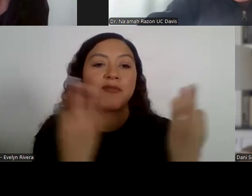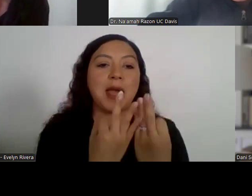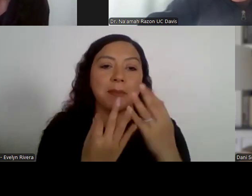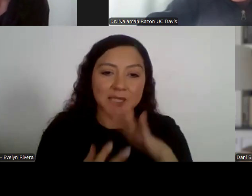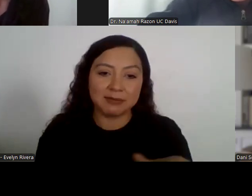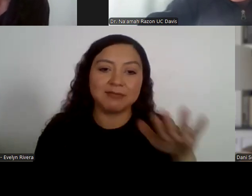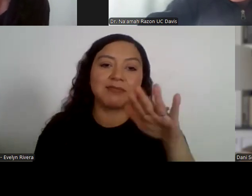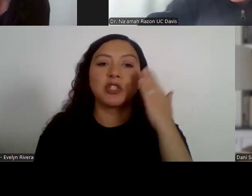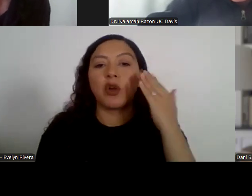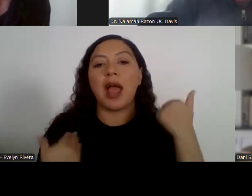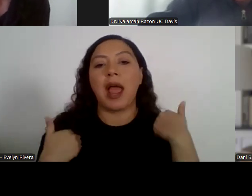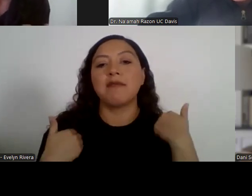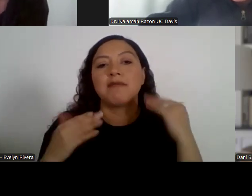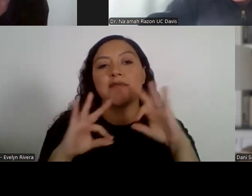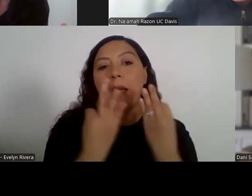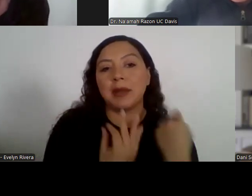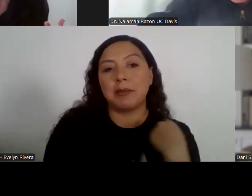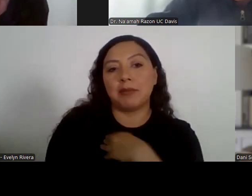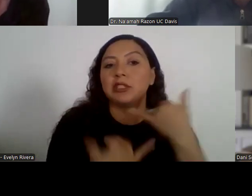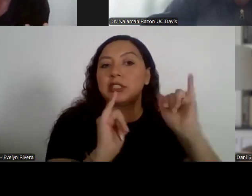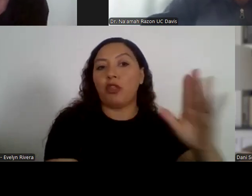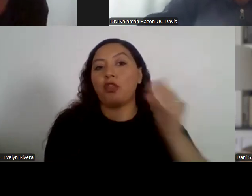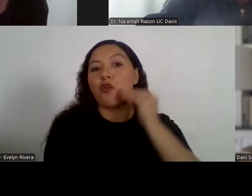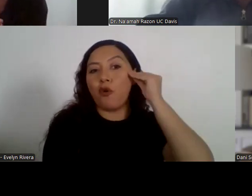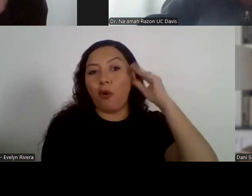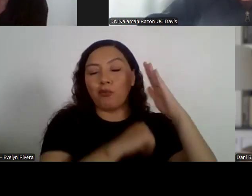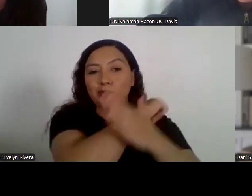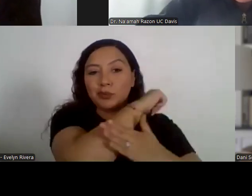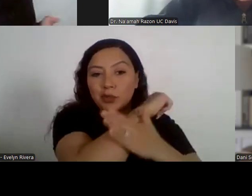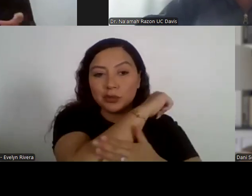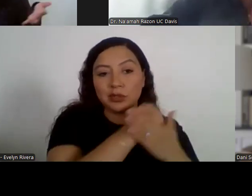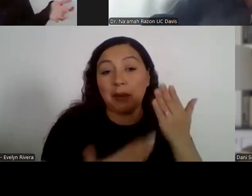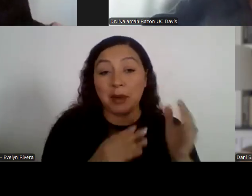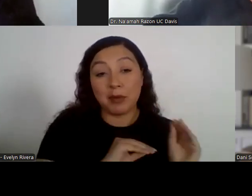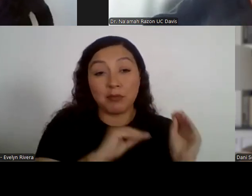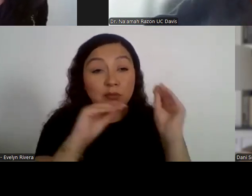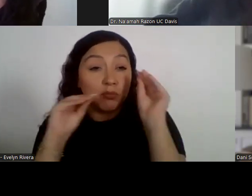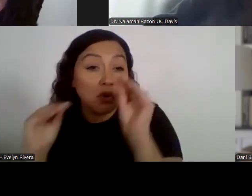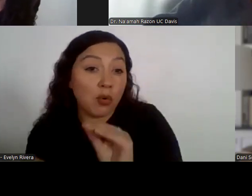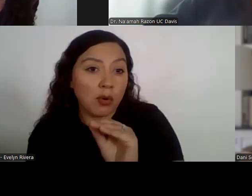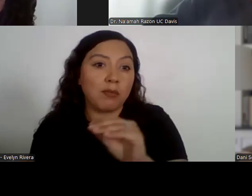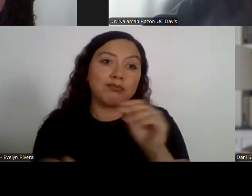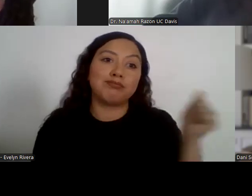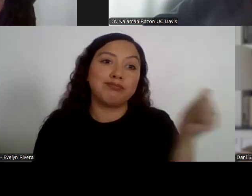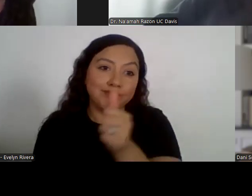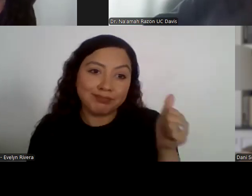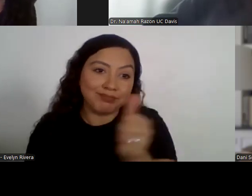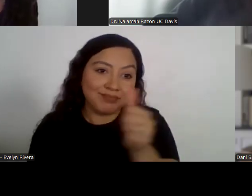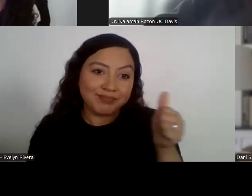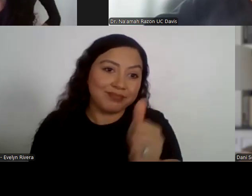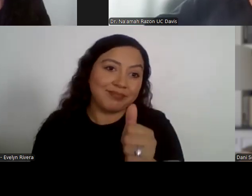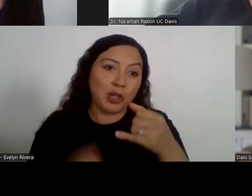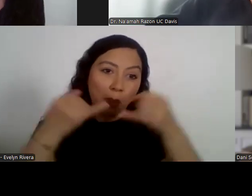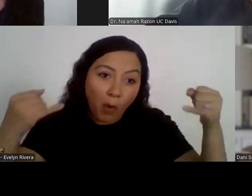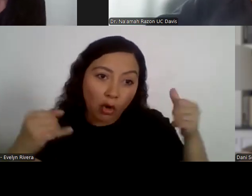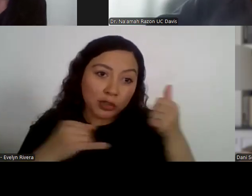relatives in the home country and may actually sometimes move back and forth across borders at times when